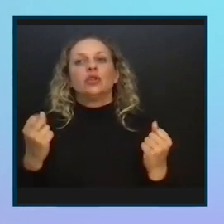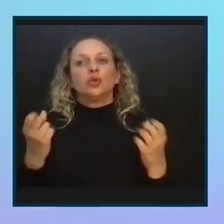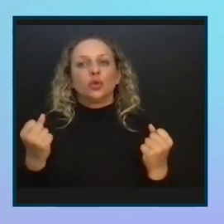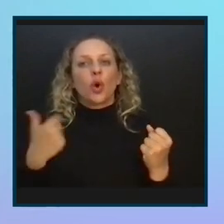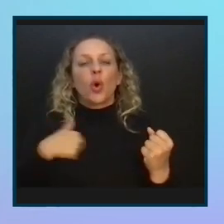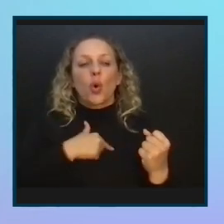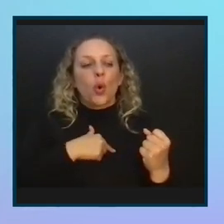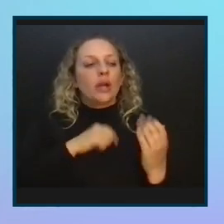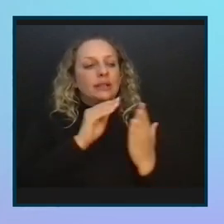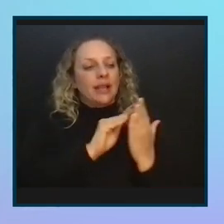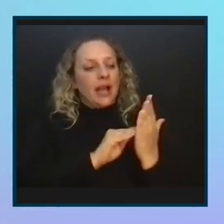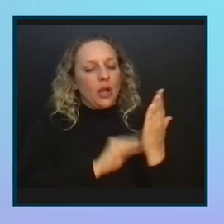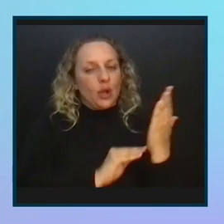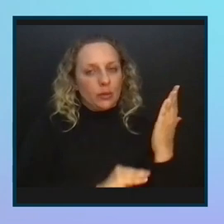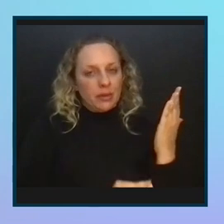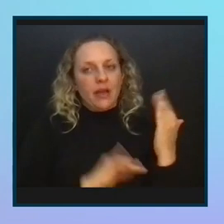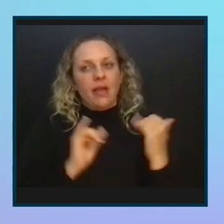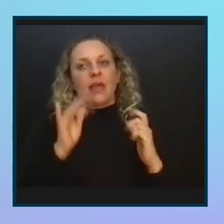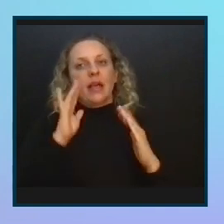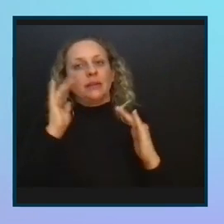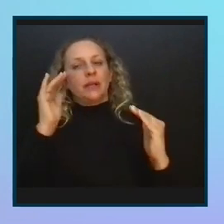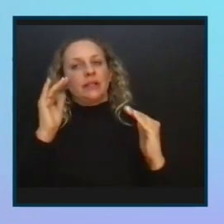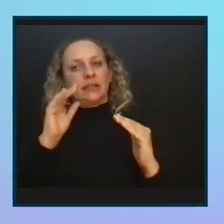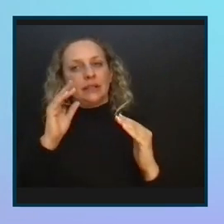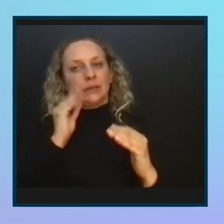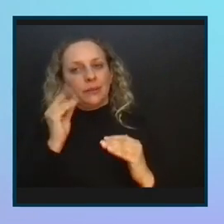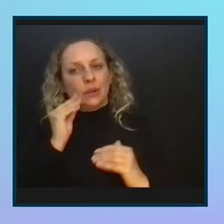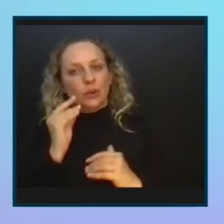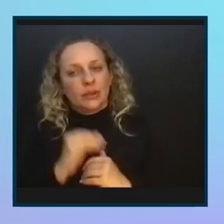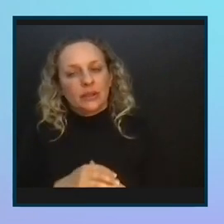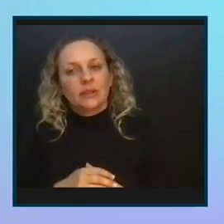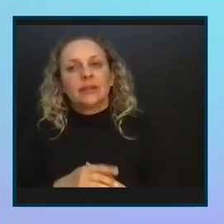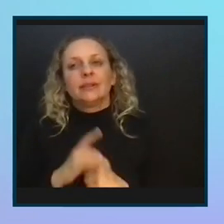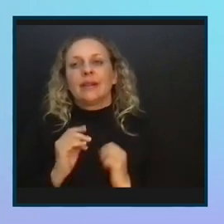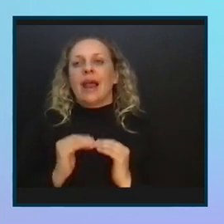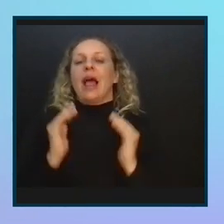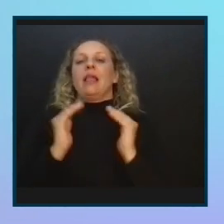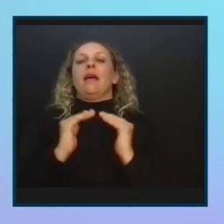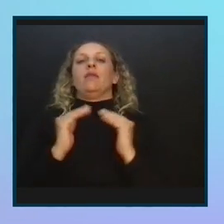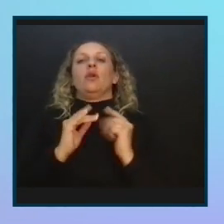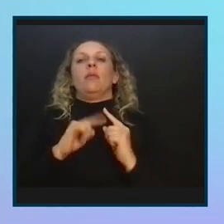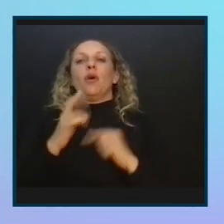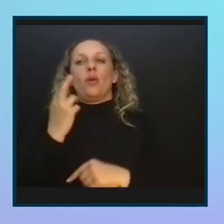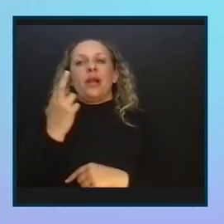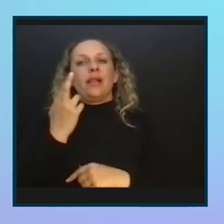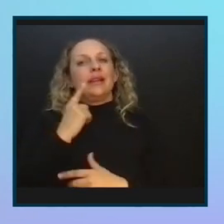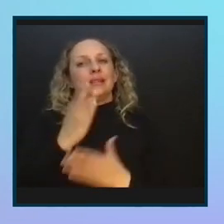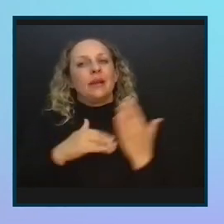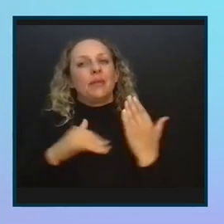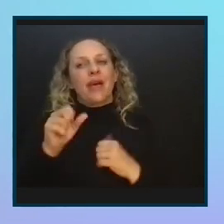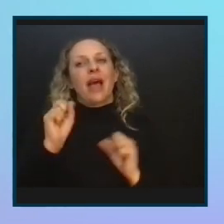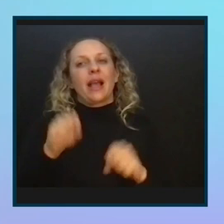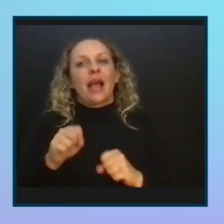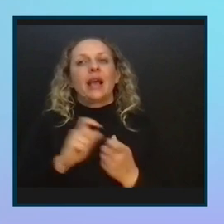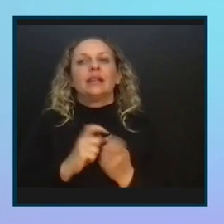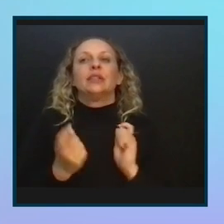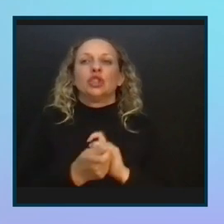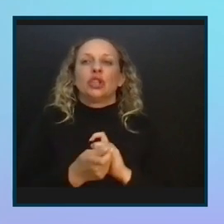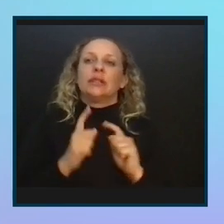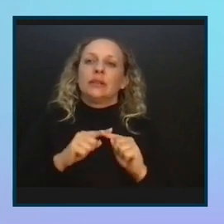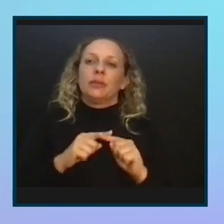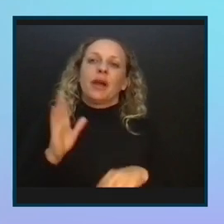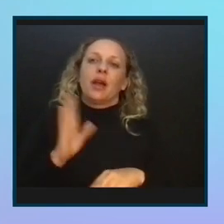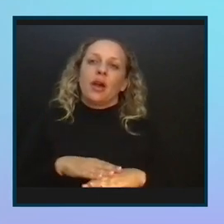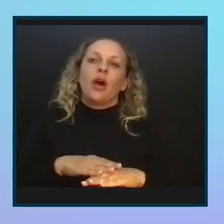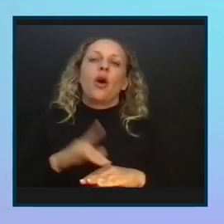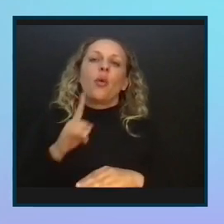we document the expected experience at a high level, but realize that some of that can change depending on